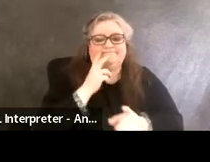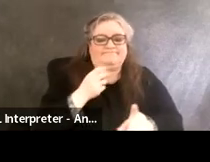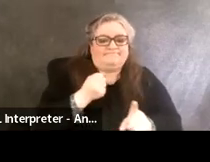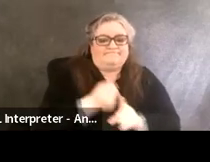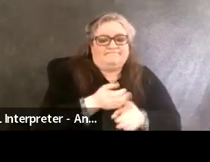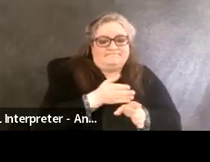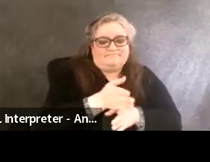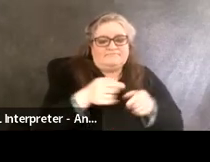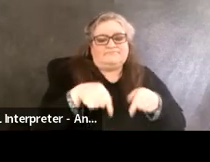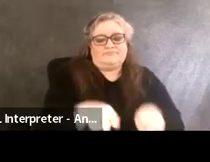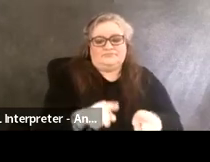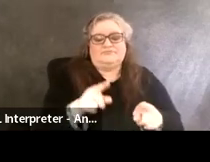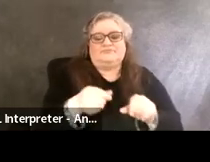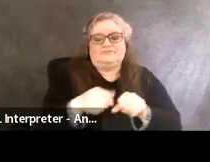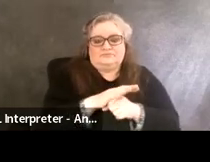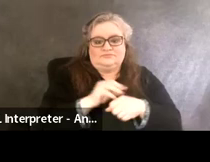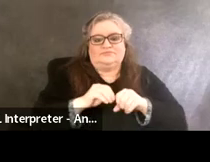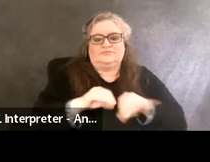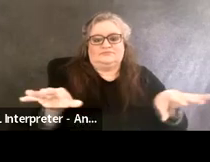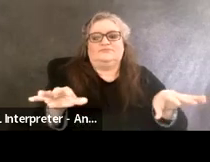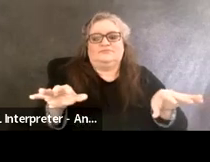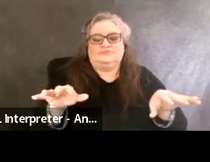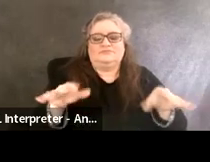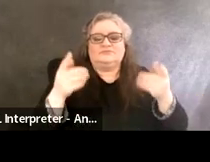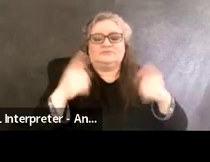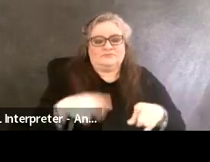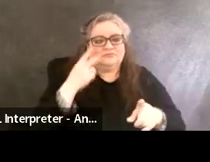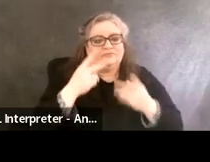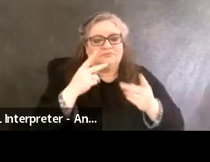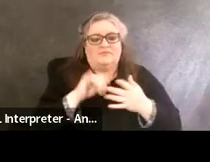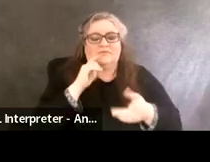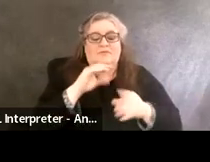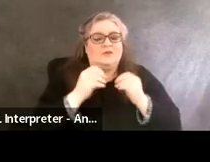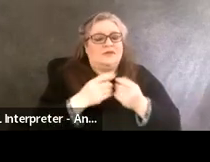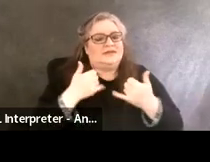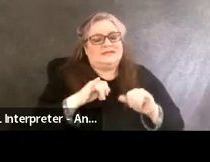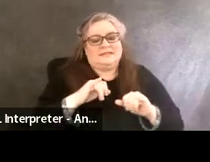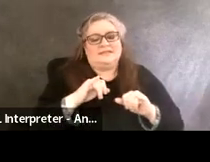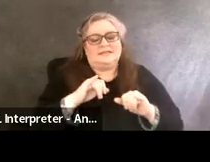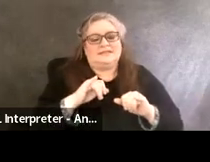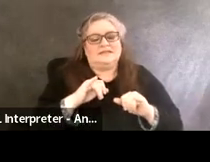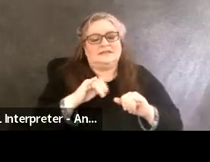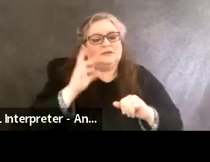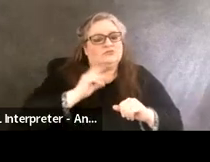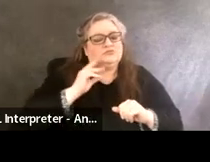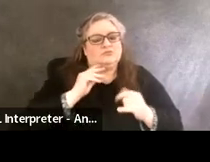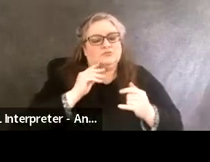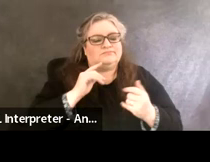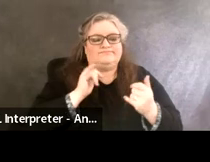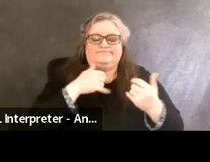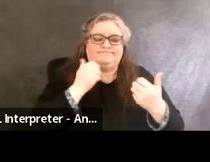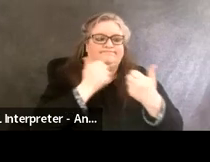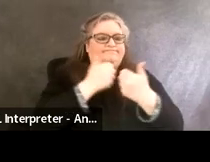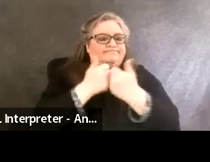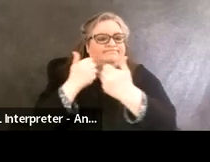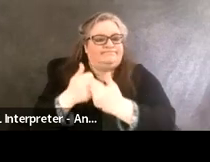in the COVID-19 pandemic. And we've seen that organizations are still facing significant ongoing operational challenges as a